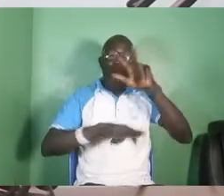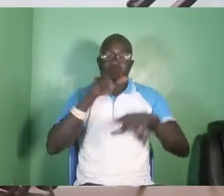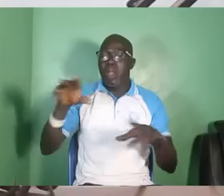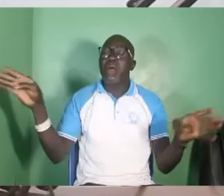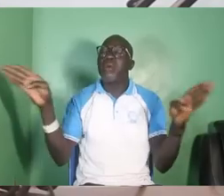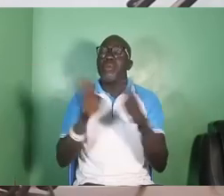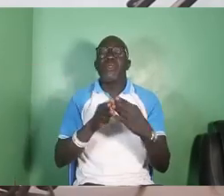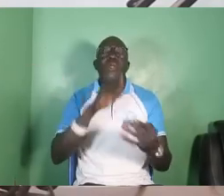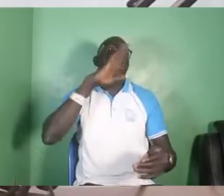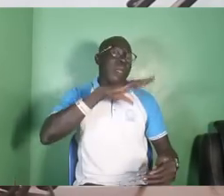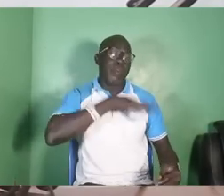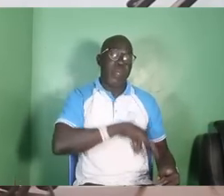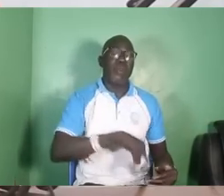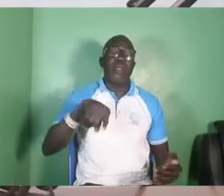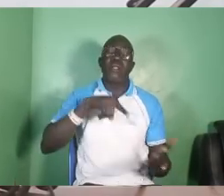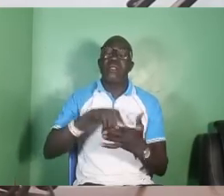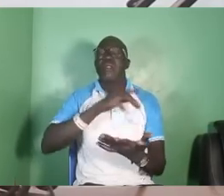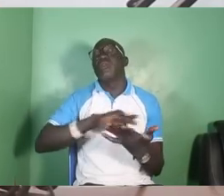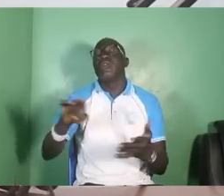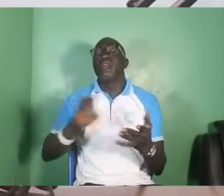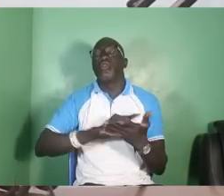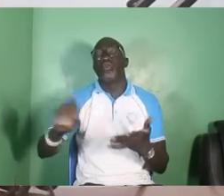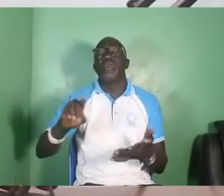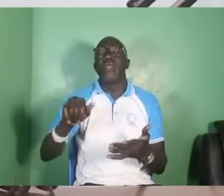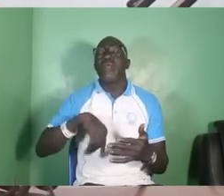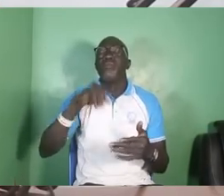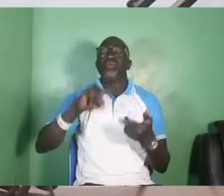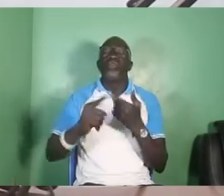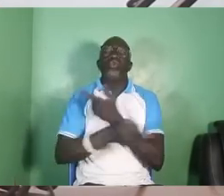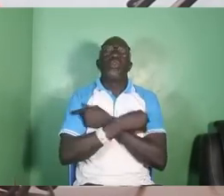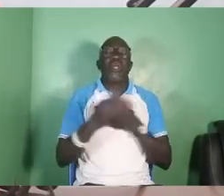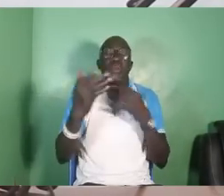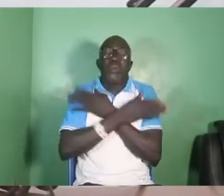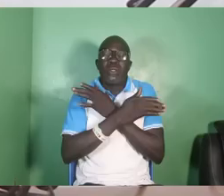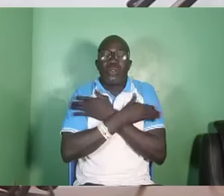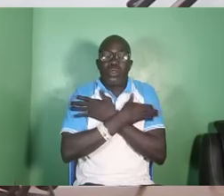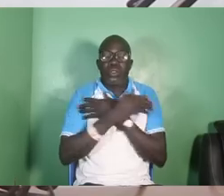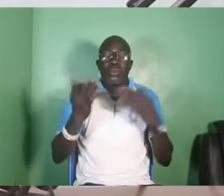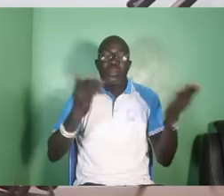be my benefactor. Ma re ma pade olore lo se. Ma re ma pade olore lo se. I will be my helper this way. Ninu